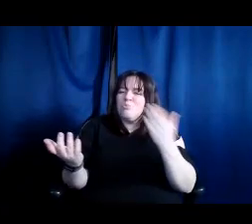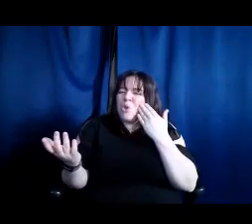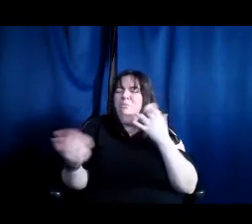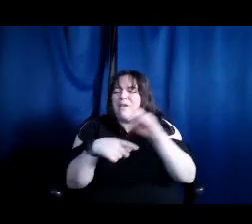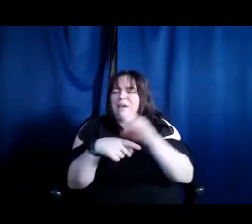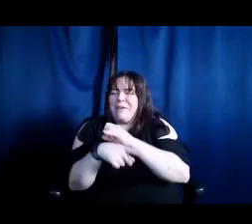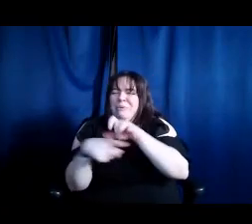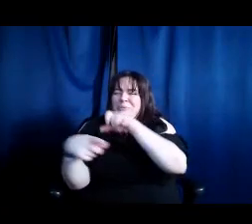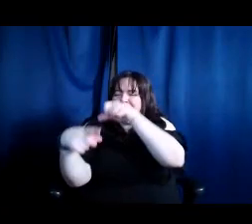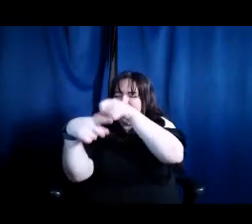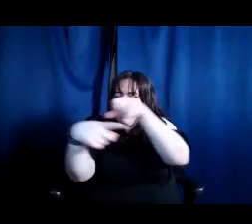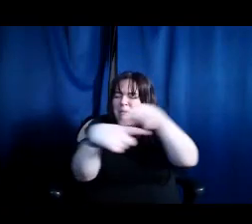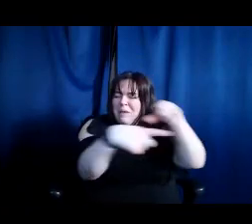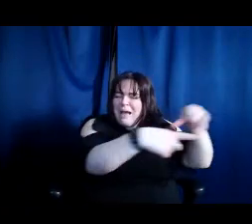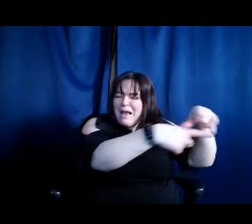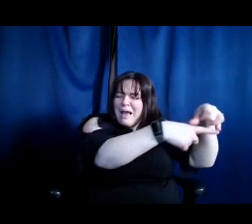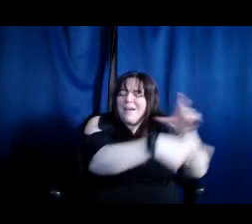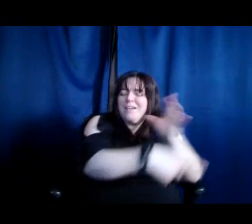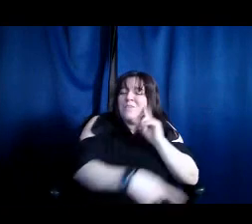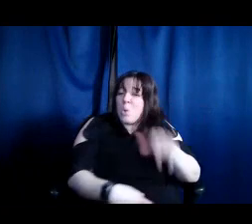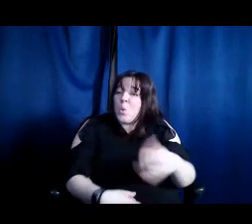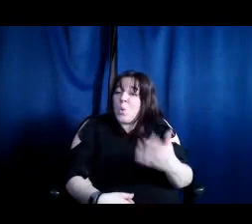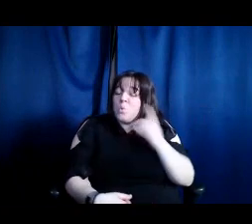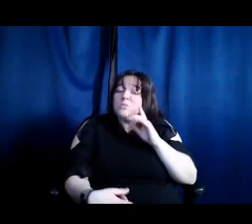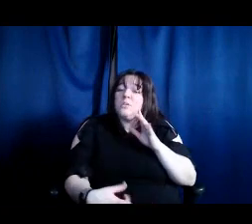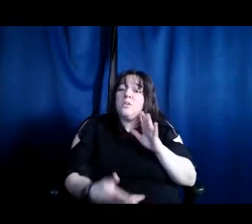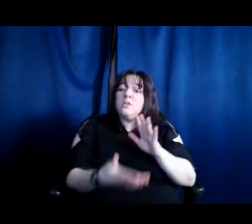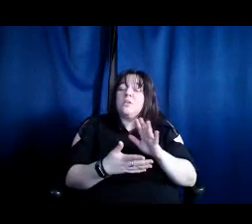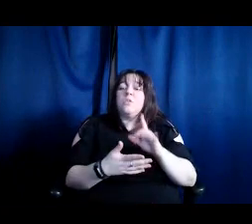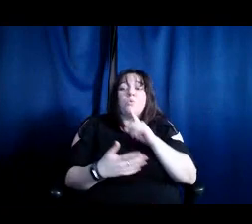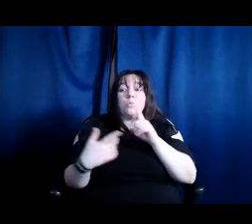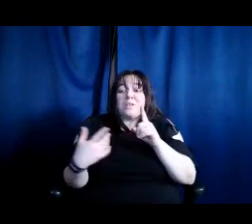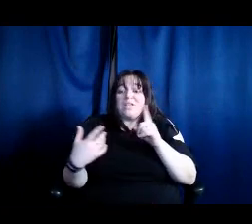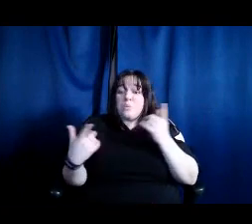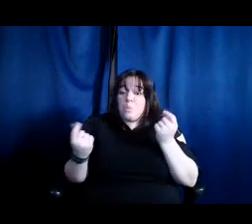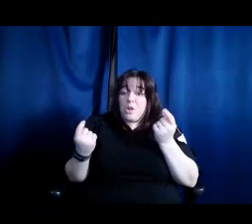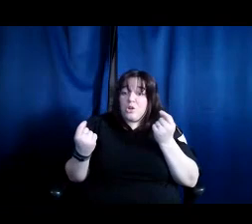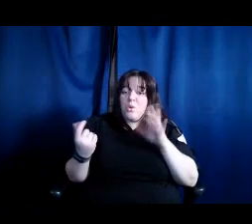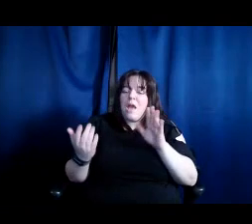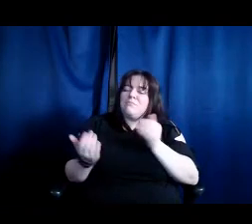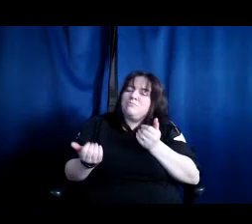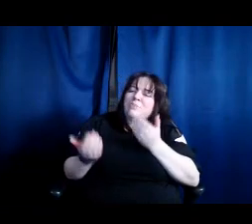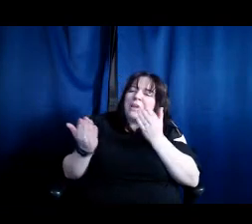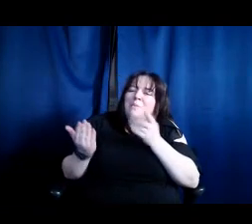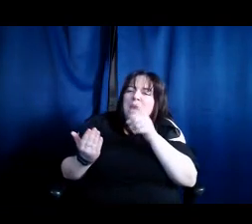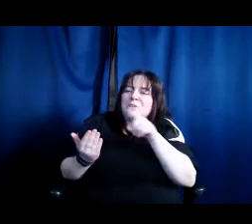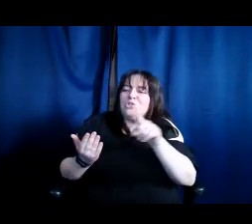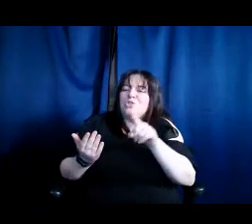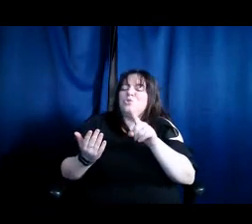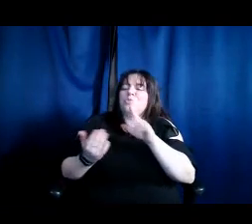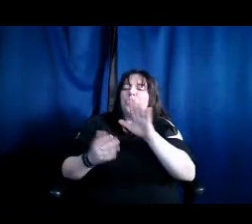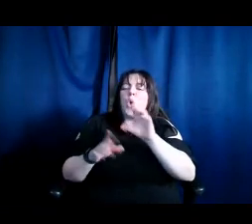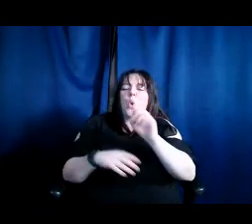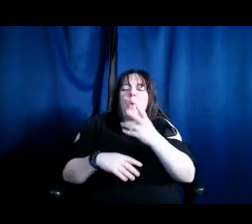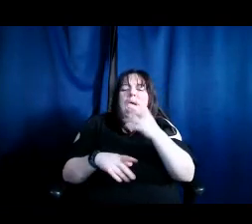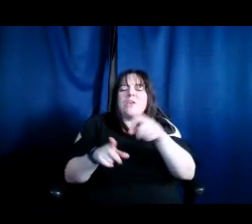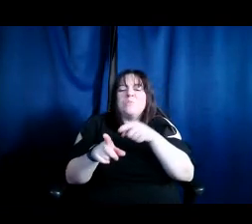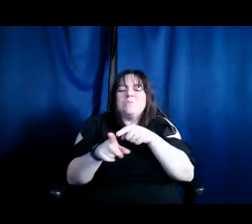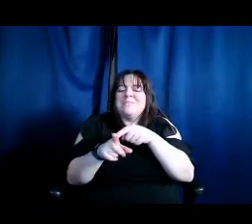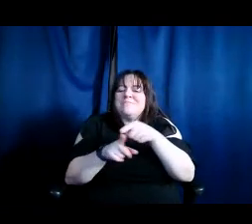and stuff. But what I would recommend is reaching out to your Accessible Ohio specialist to consult with them on the